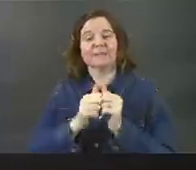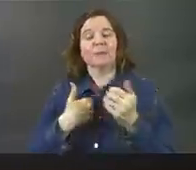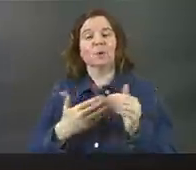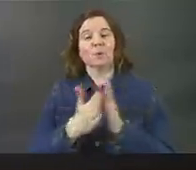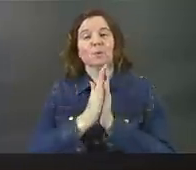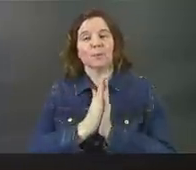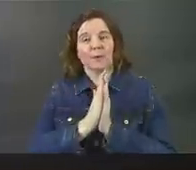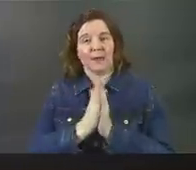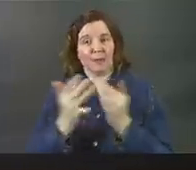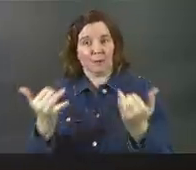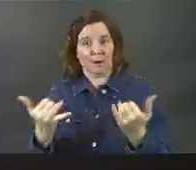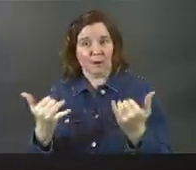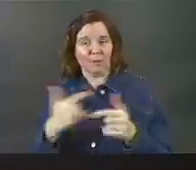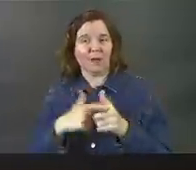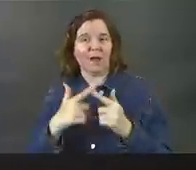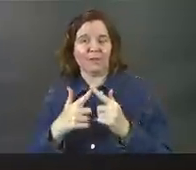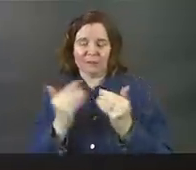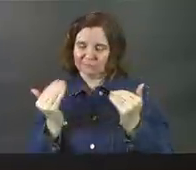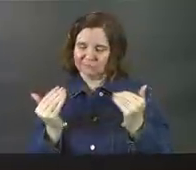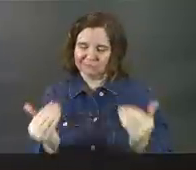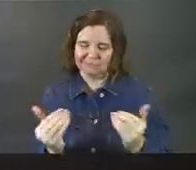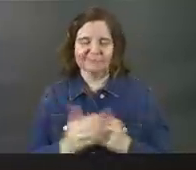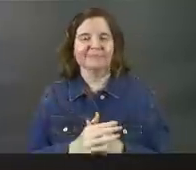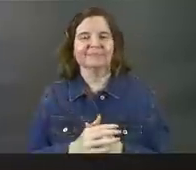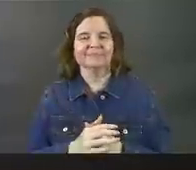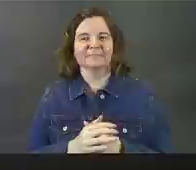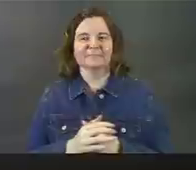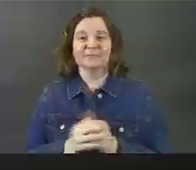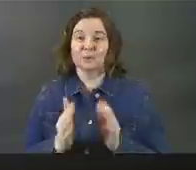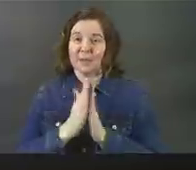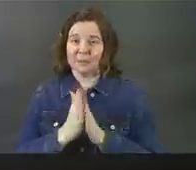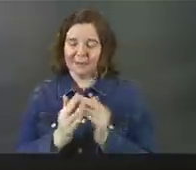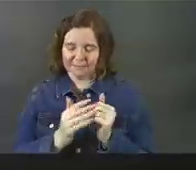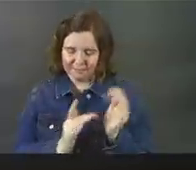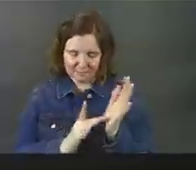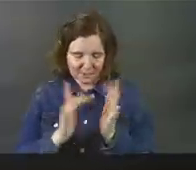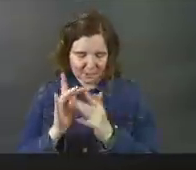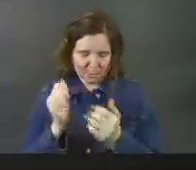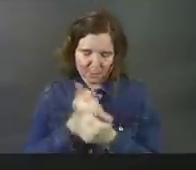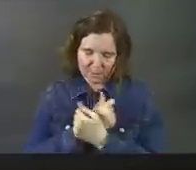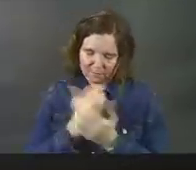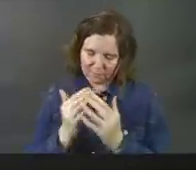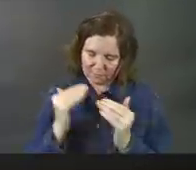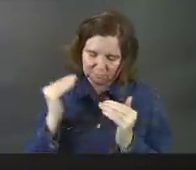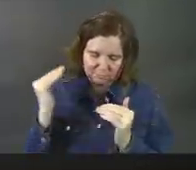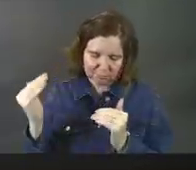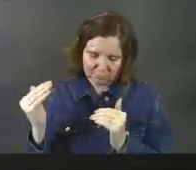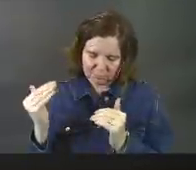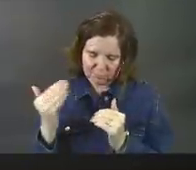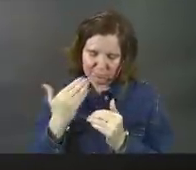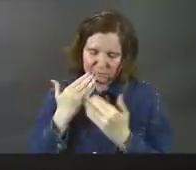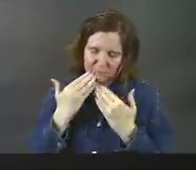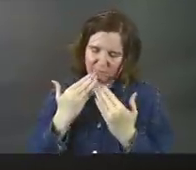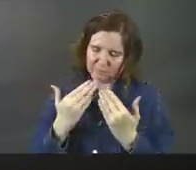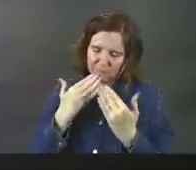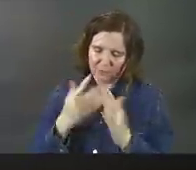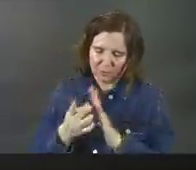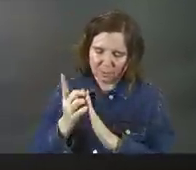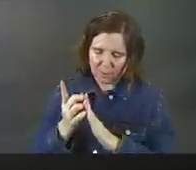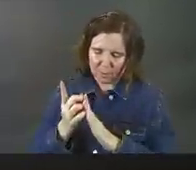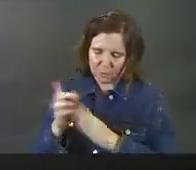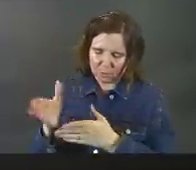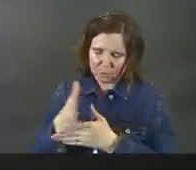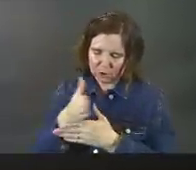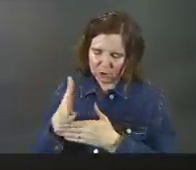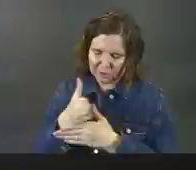going to pray right now, and then we're going to jump on in. So let's pray together. Jesus, we love you so much. And God, we're so grateful for the moments that we